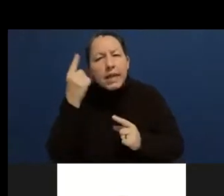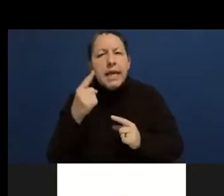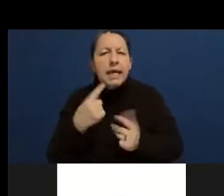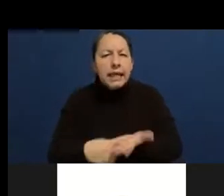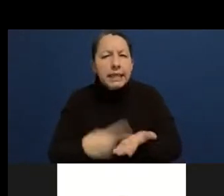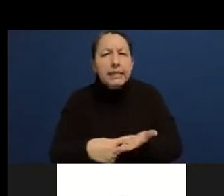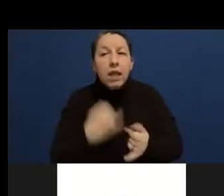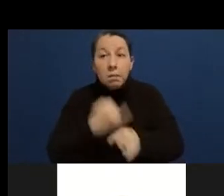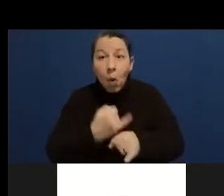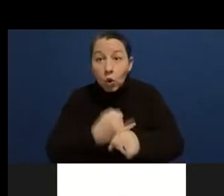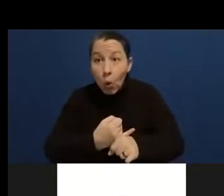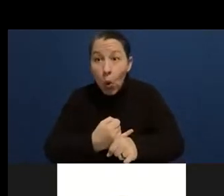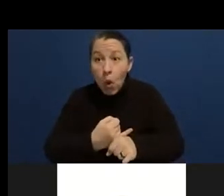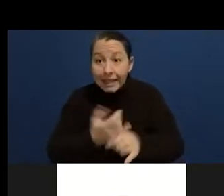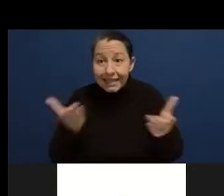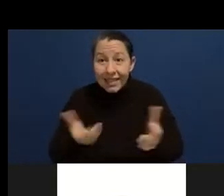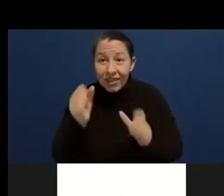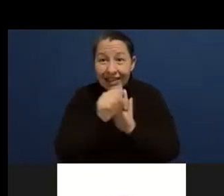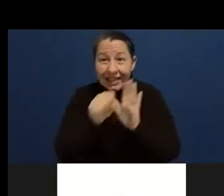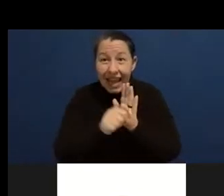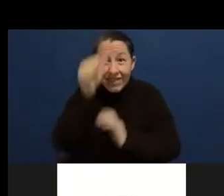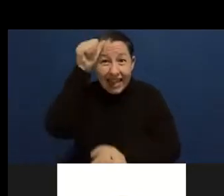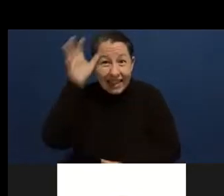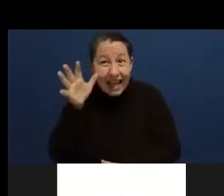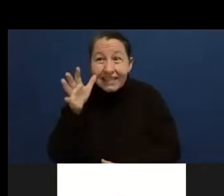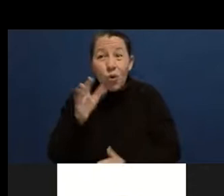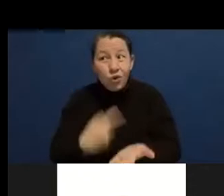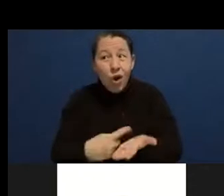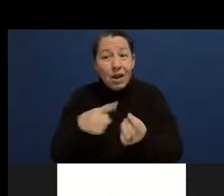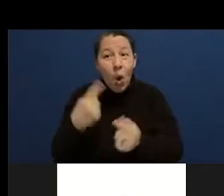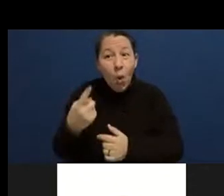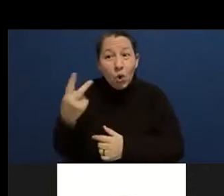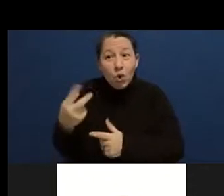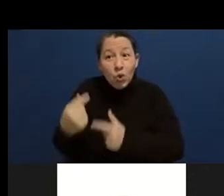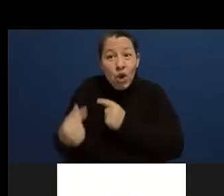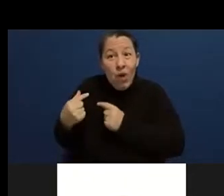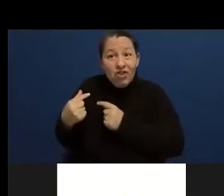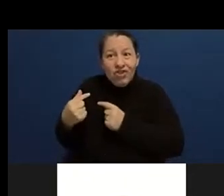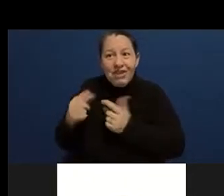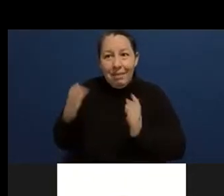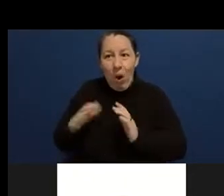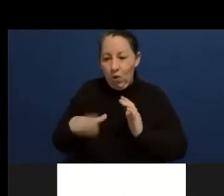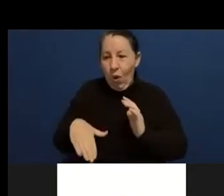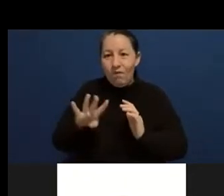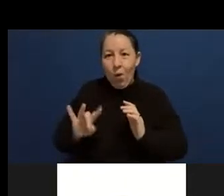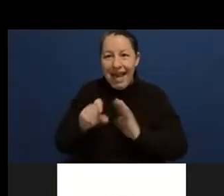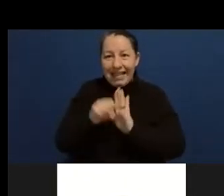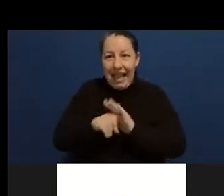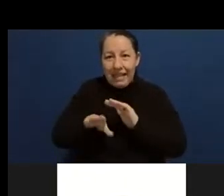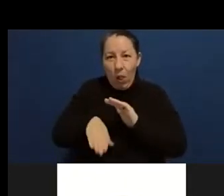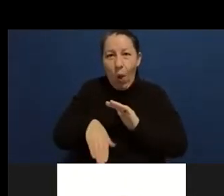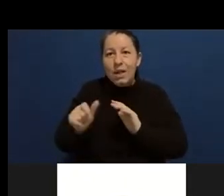Alaska, that's only 1 or 2 generations ago for most of our families, as opposed to the lower 48, where it's a little further